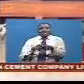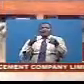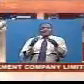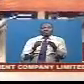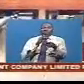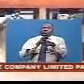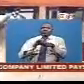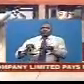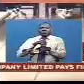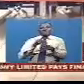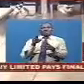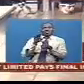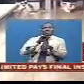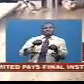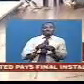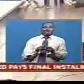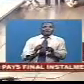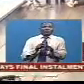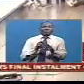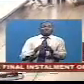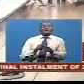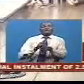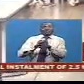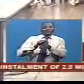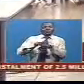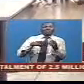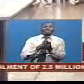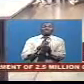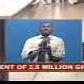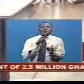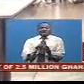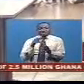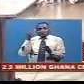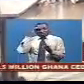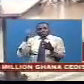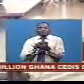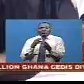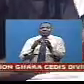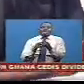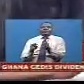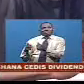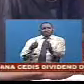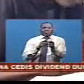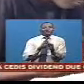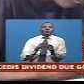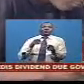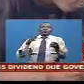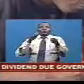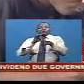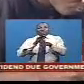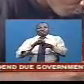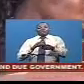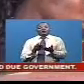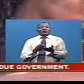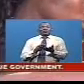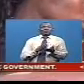teachers, players and coaches in the capital. This was to equip the participants with the modern way of officiating. The course